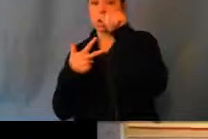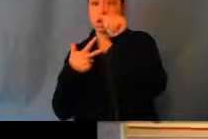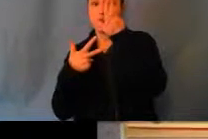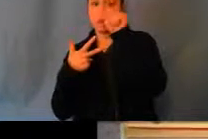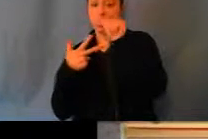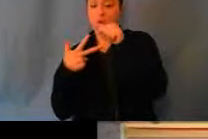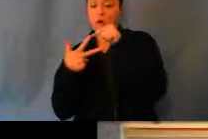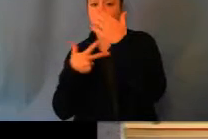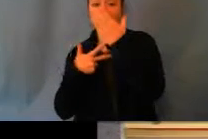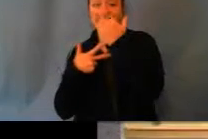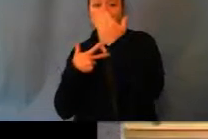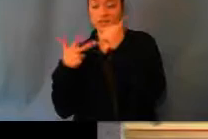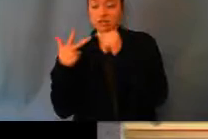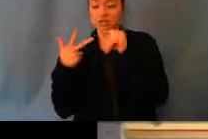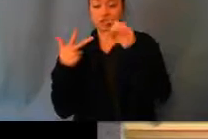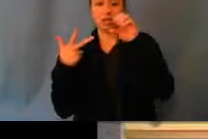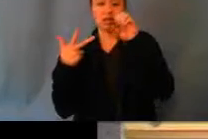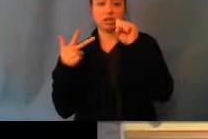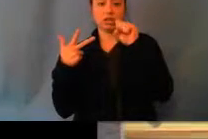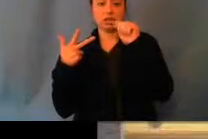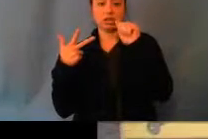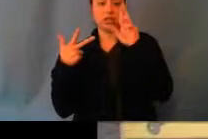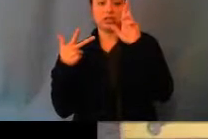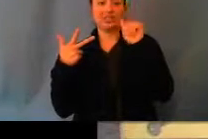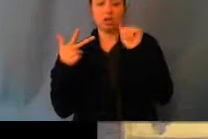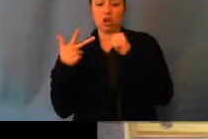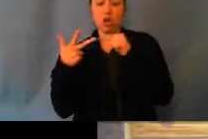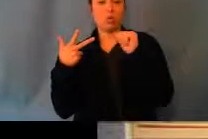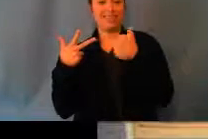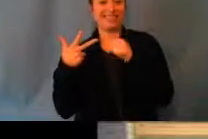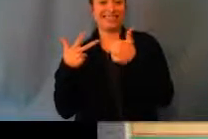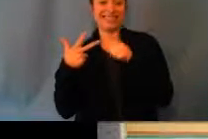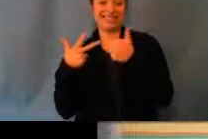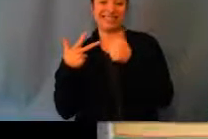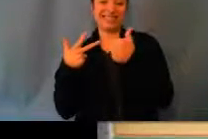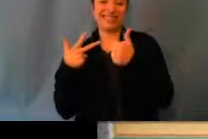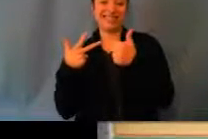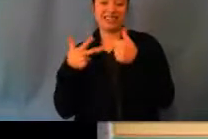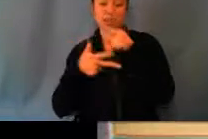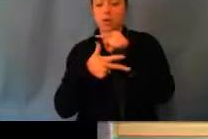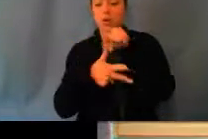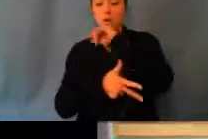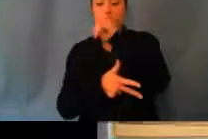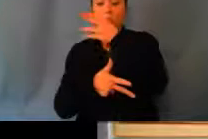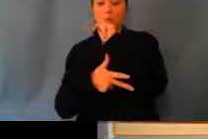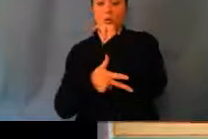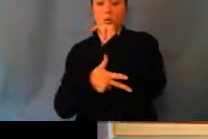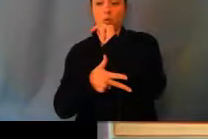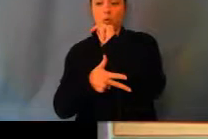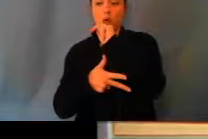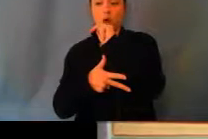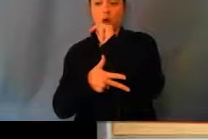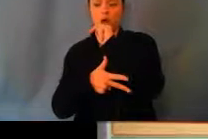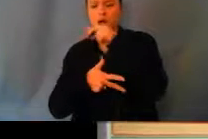was 15 inches deep, and Sarah's was 10 inches deep. Juan's moat measured more